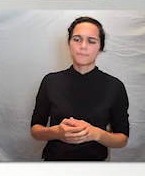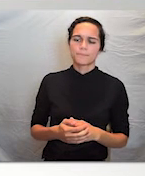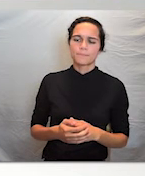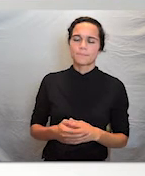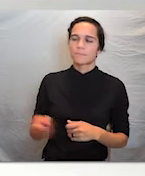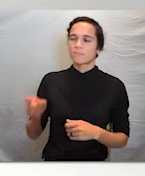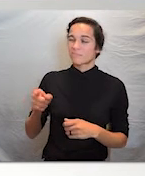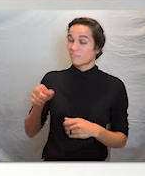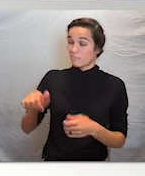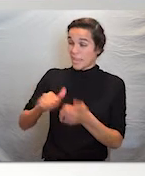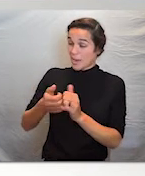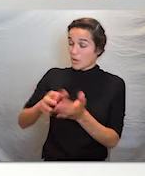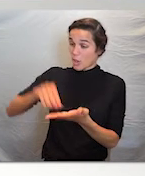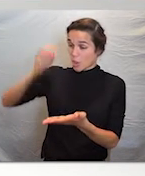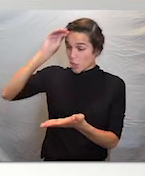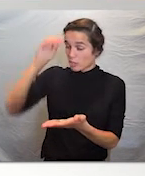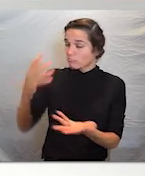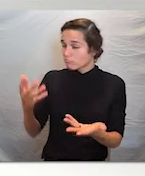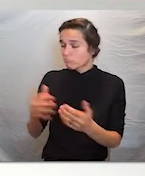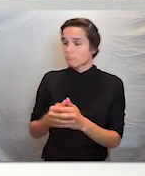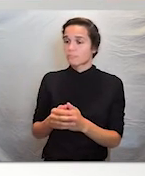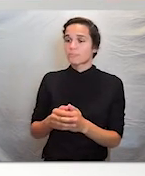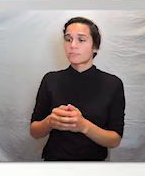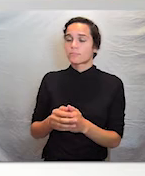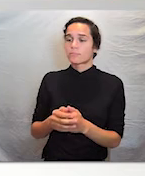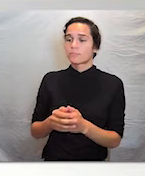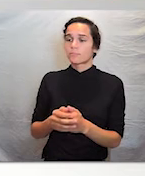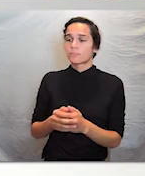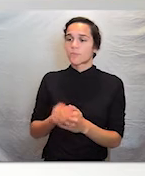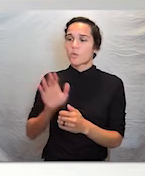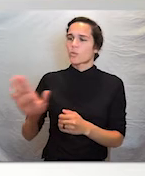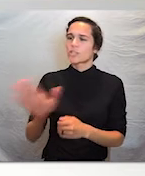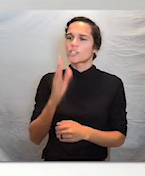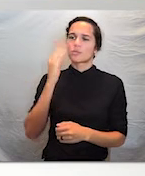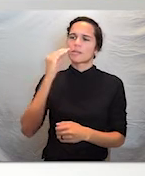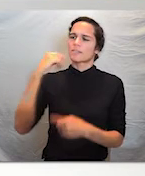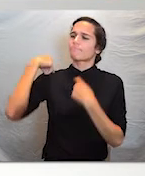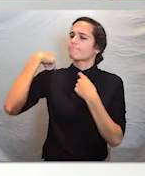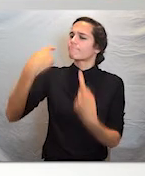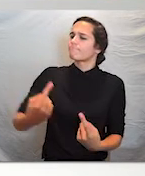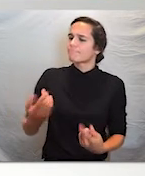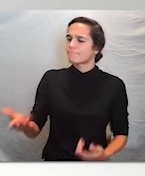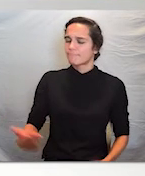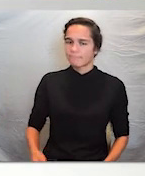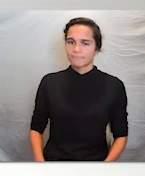have they learned through their experiences. And that matters.